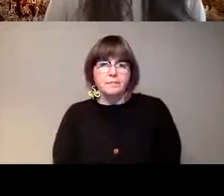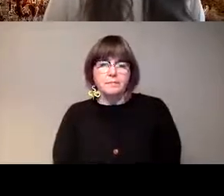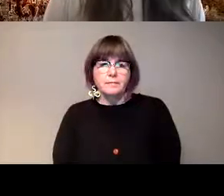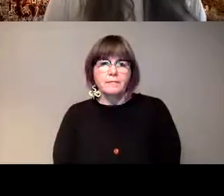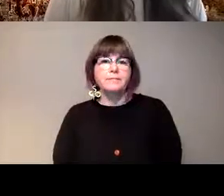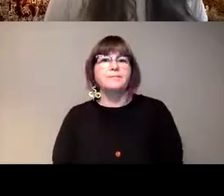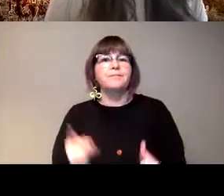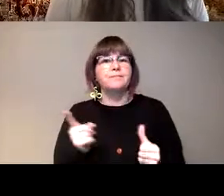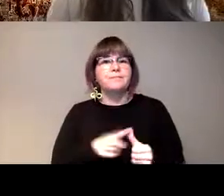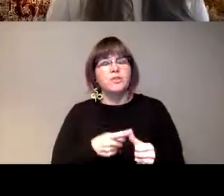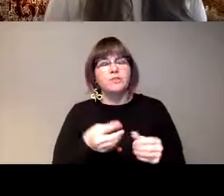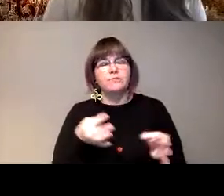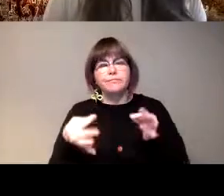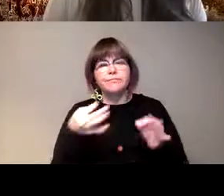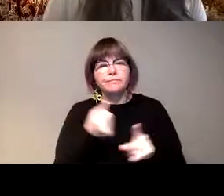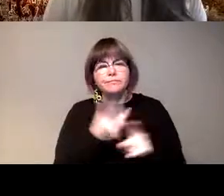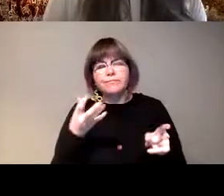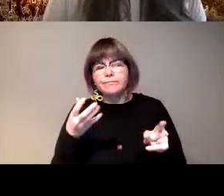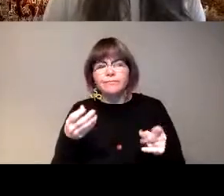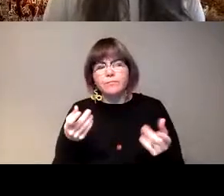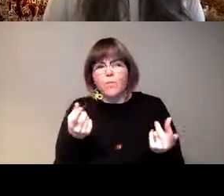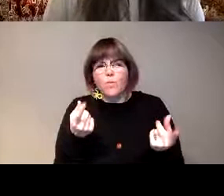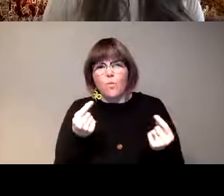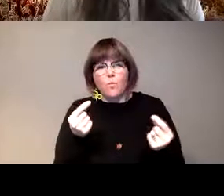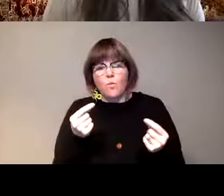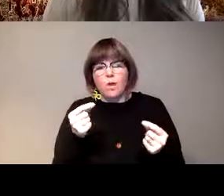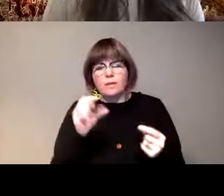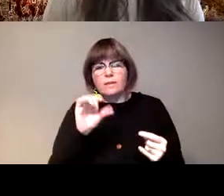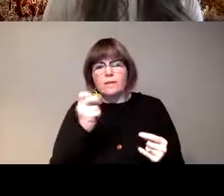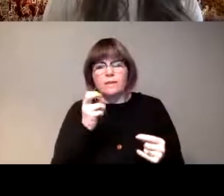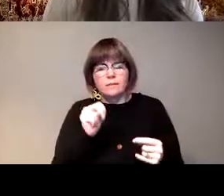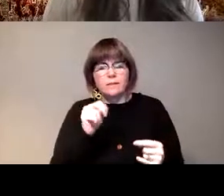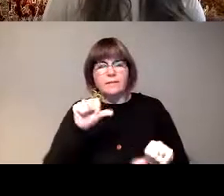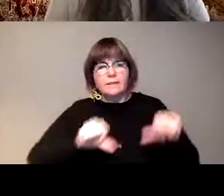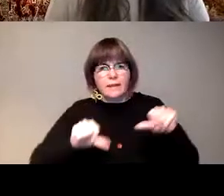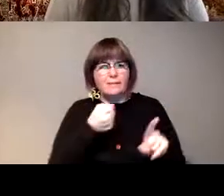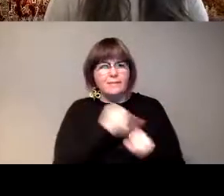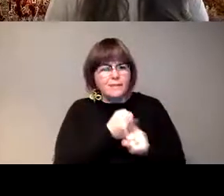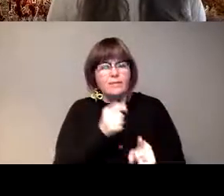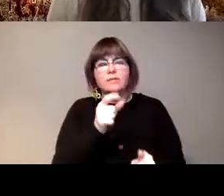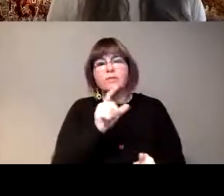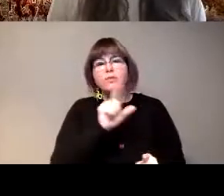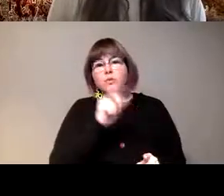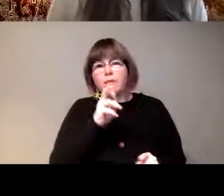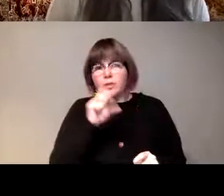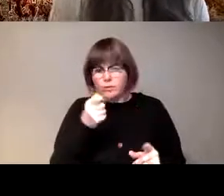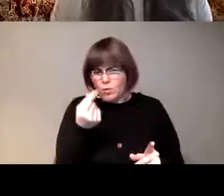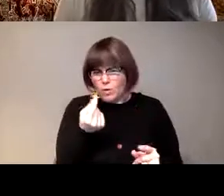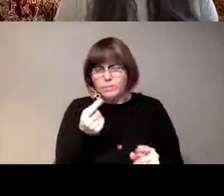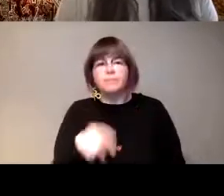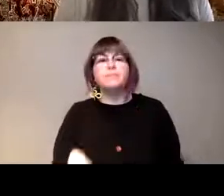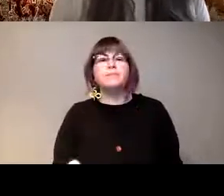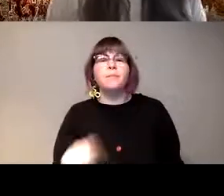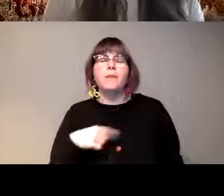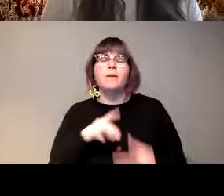first, I just want to begin with a general overview about what citizen science is and what the Zooniverse is. And over at Zooniverse, we like to